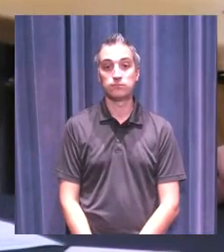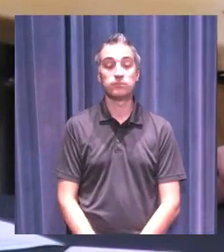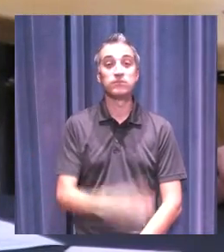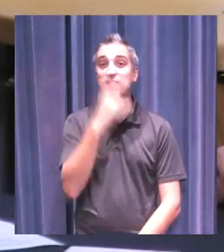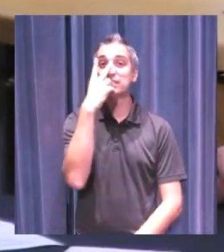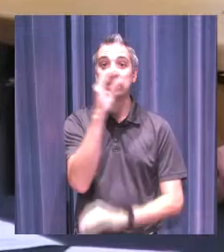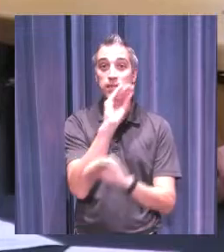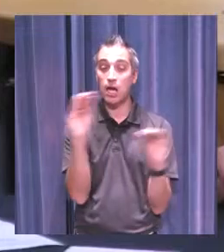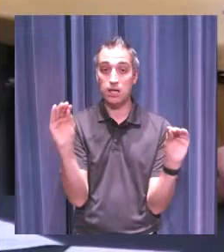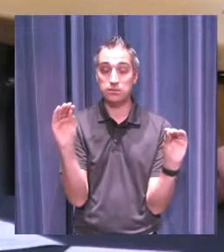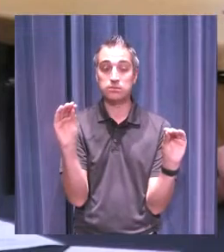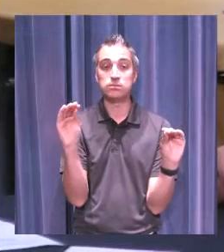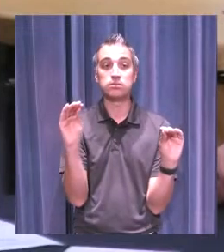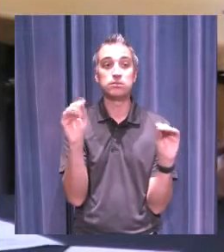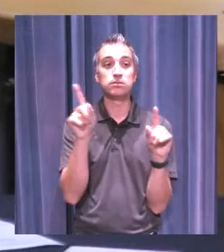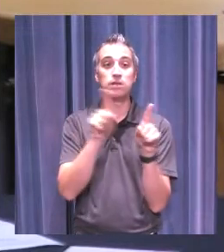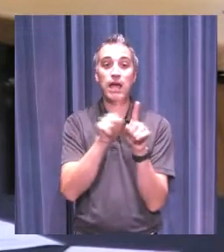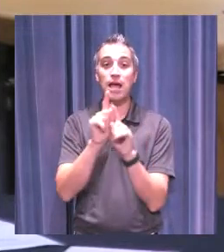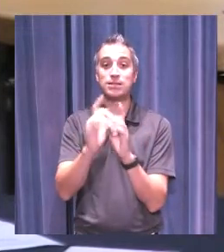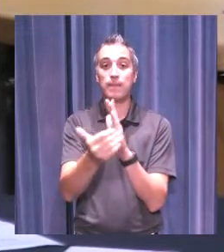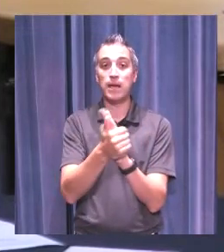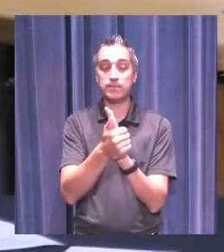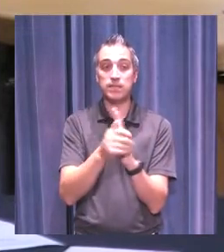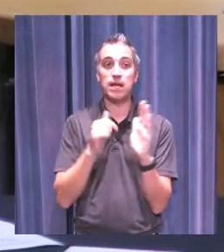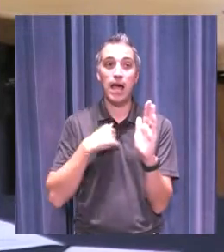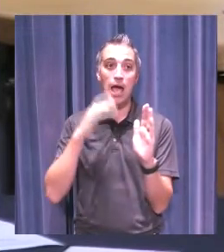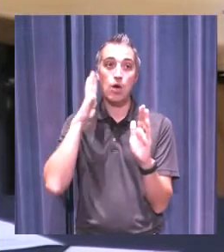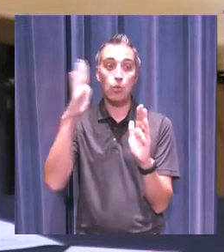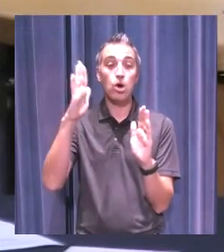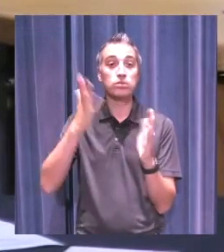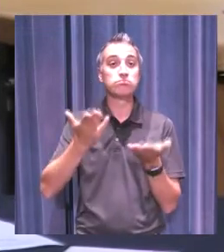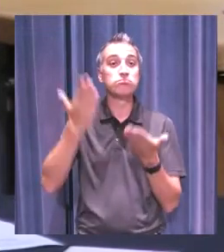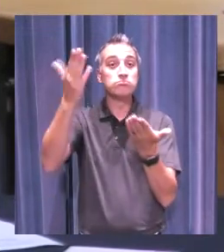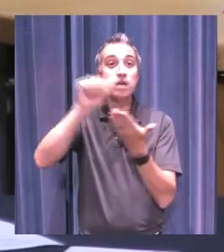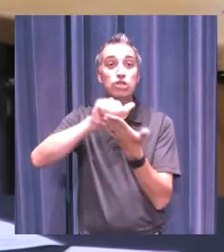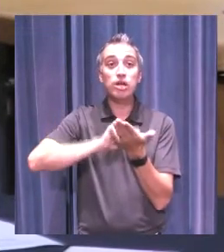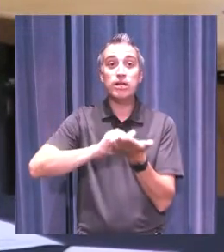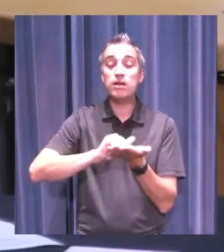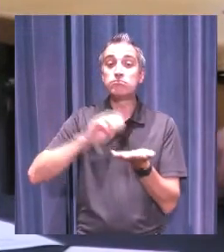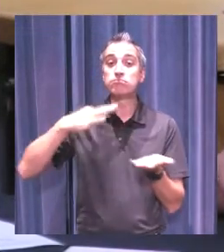Seeing none, as amended, I would entertain a motion for the adoption of the agenda.